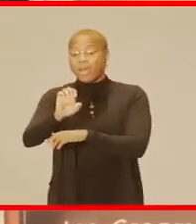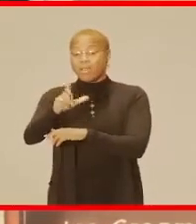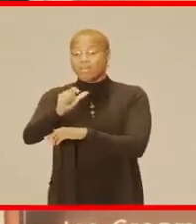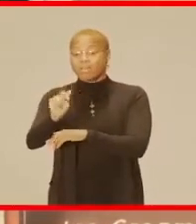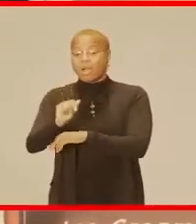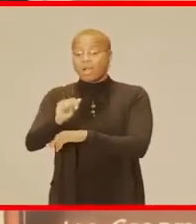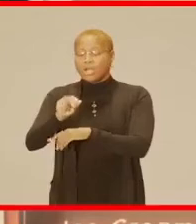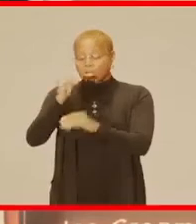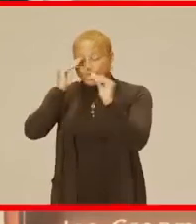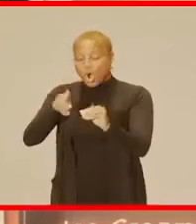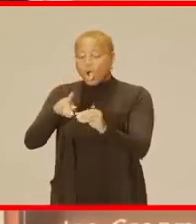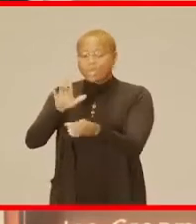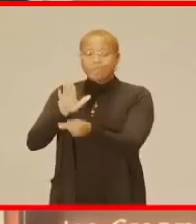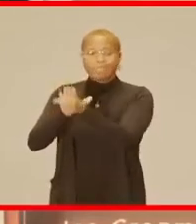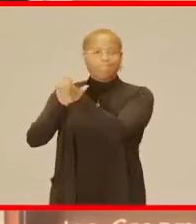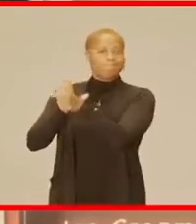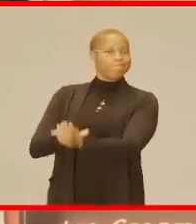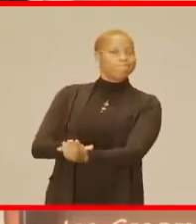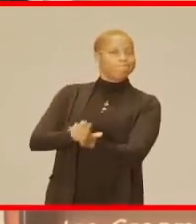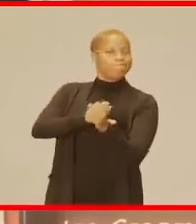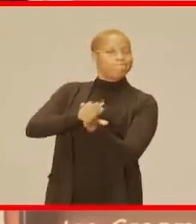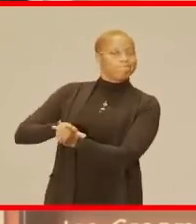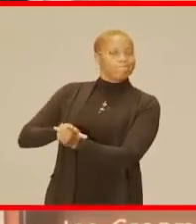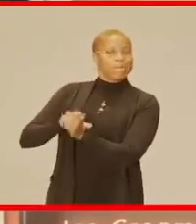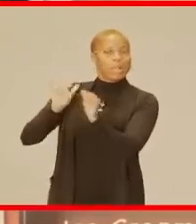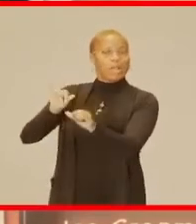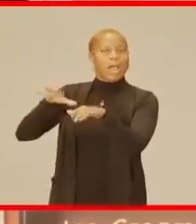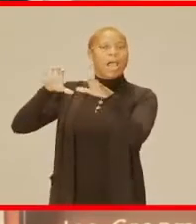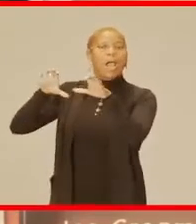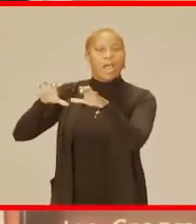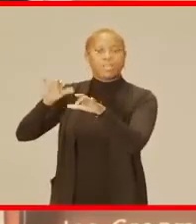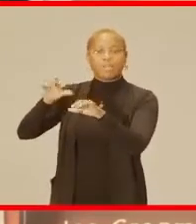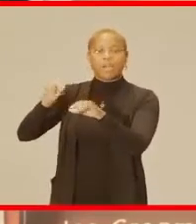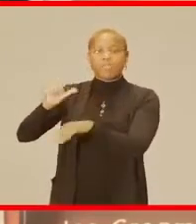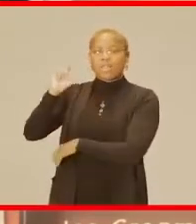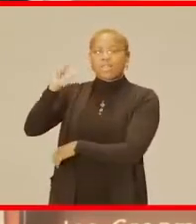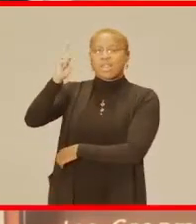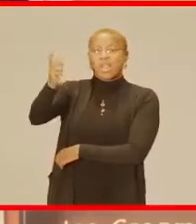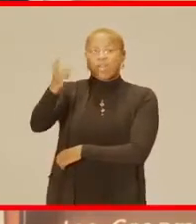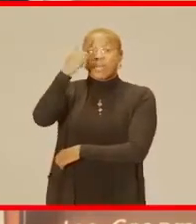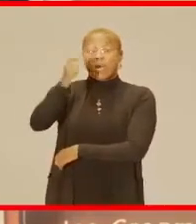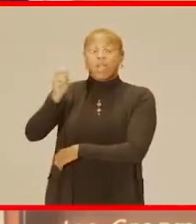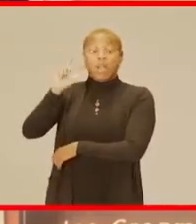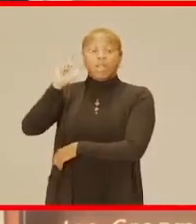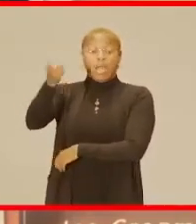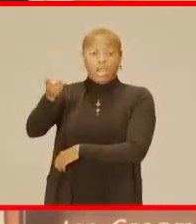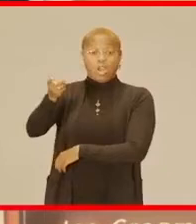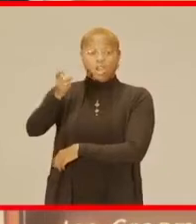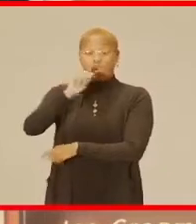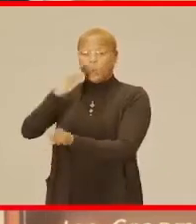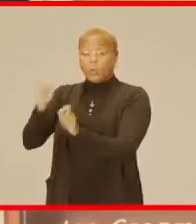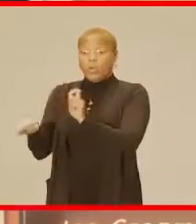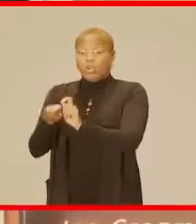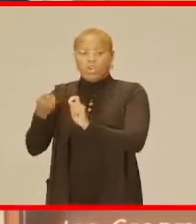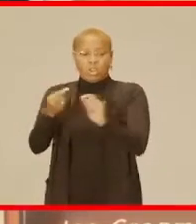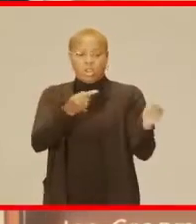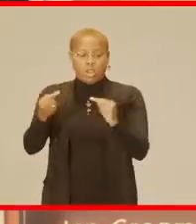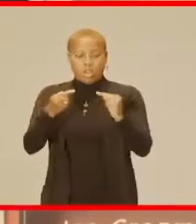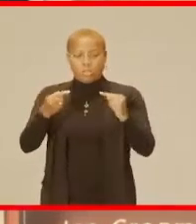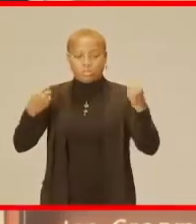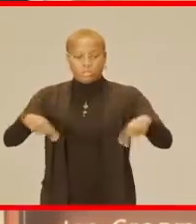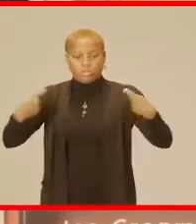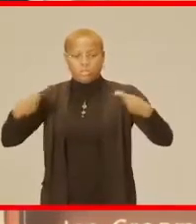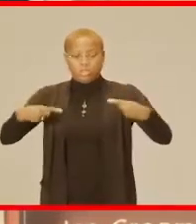since, and that comes back to bite her in the butt when she reveals her powers after an argument with Anna at the